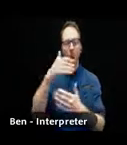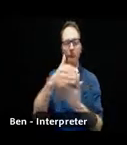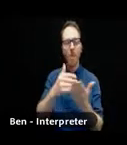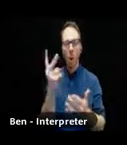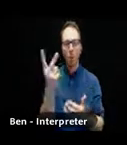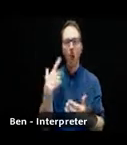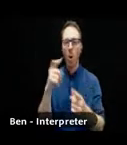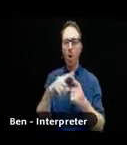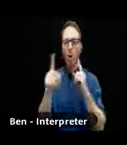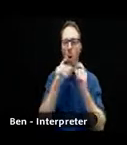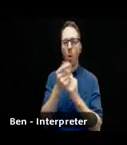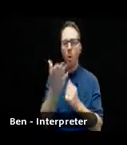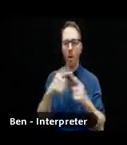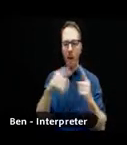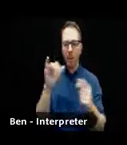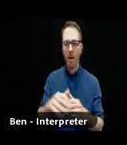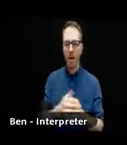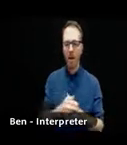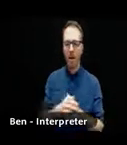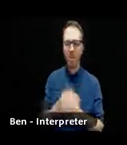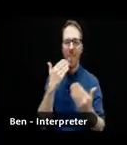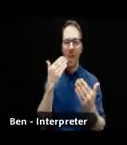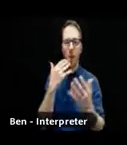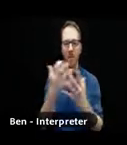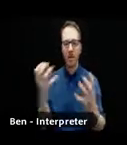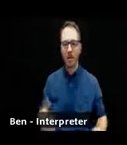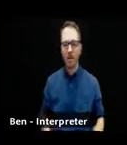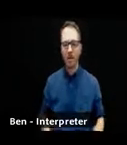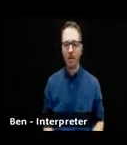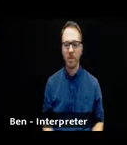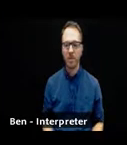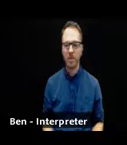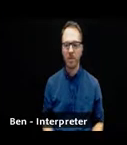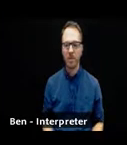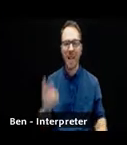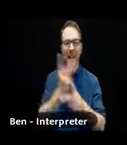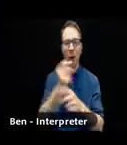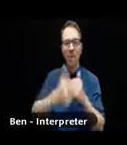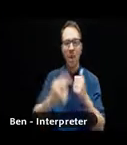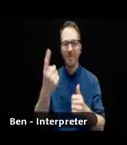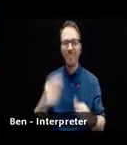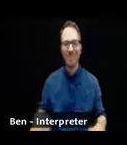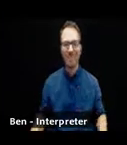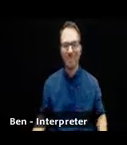talk to you about that. Right on. Thank you Absolutely. So much. Take care. Thank you, everybody.